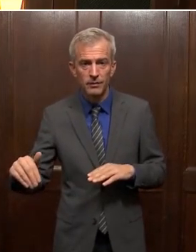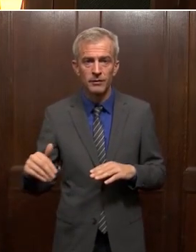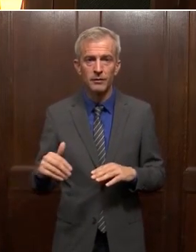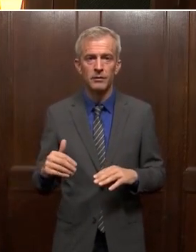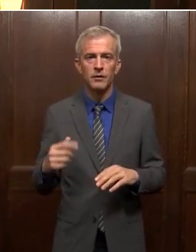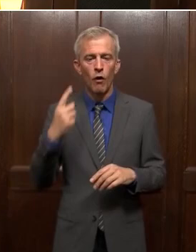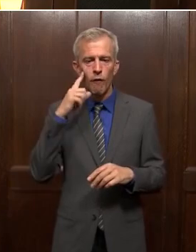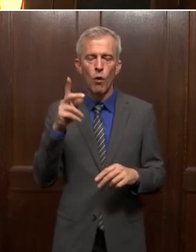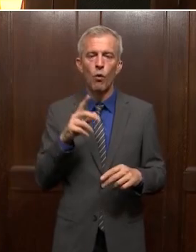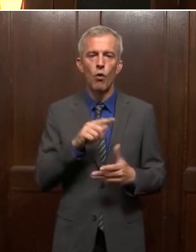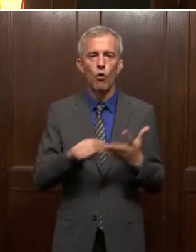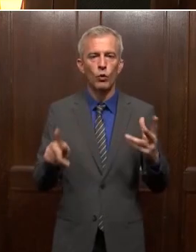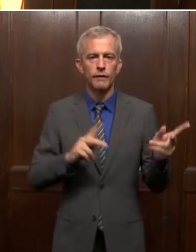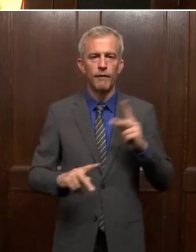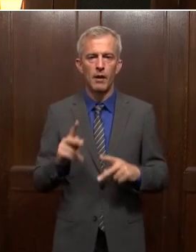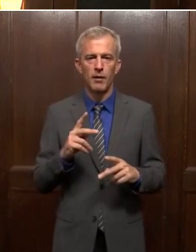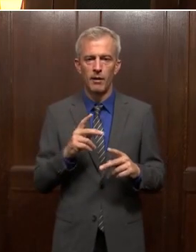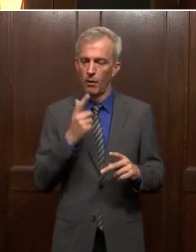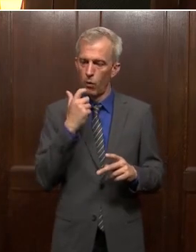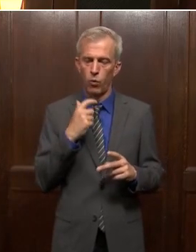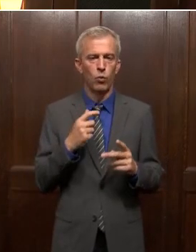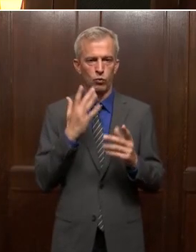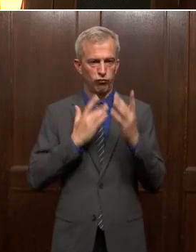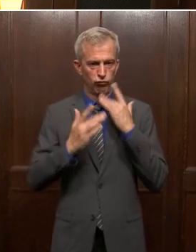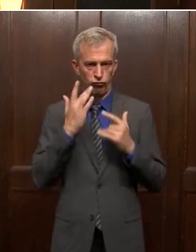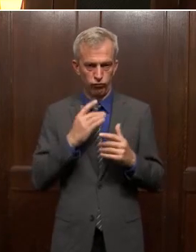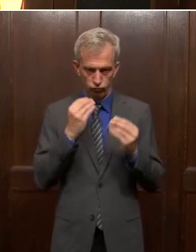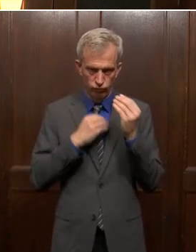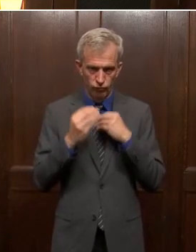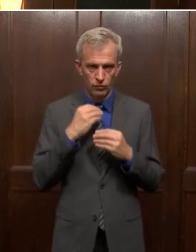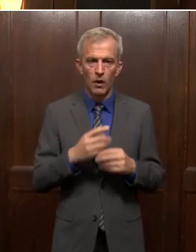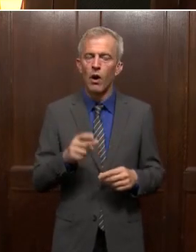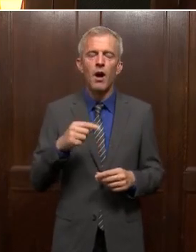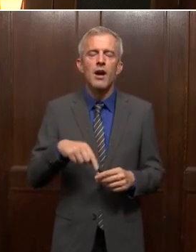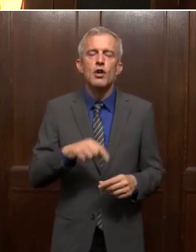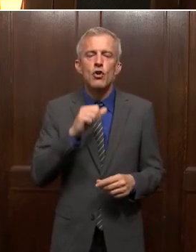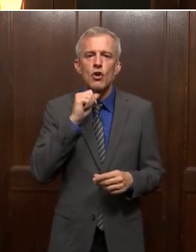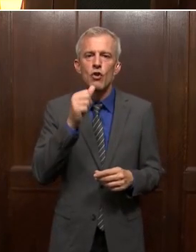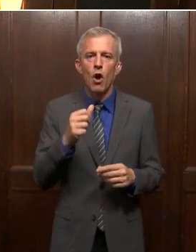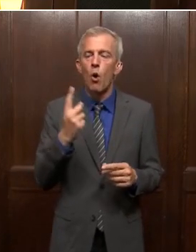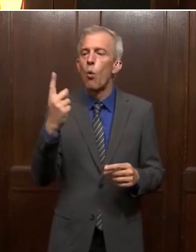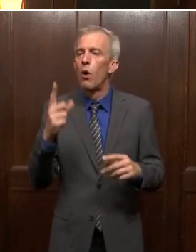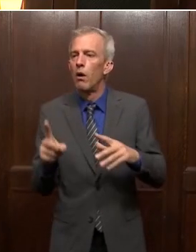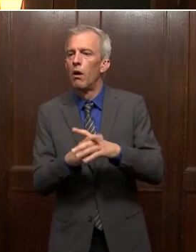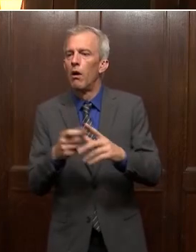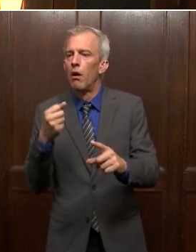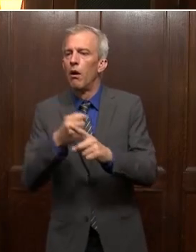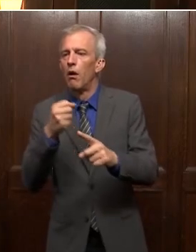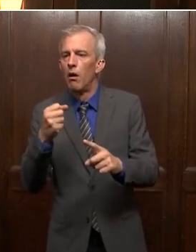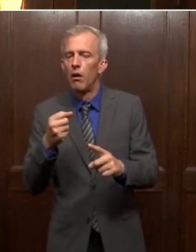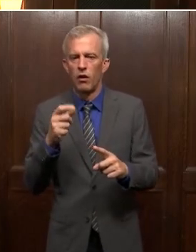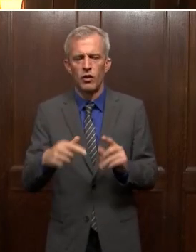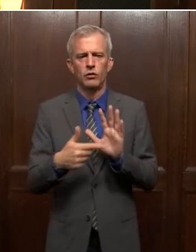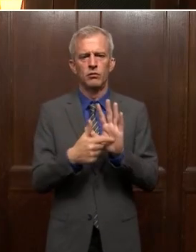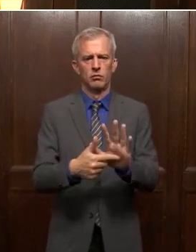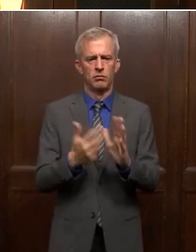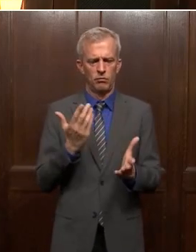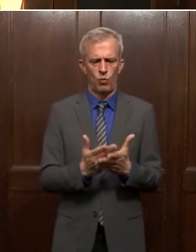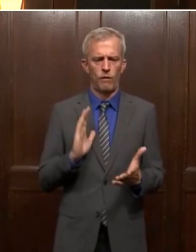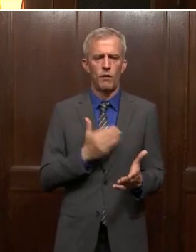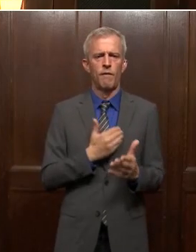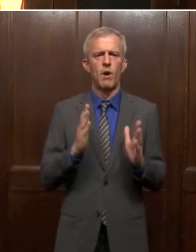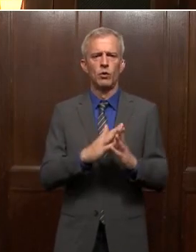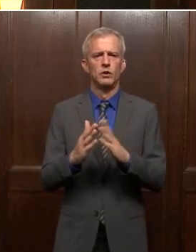for families in deepest need. These aren't isolated incidents. They're a reflection of the city. These are the examples